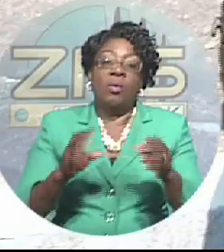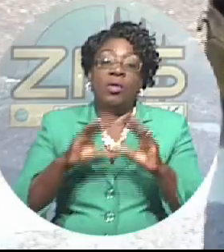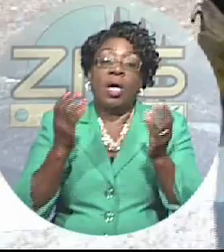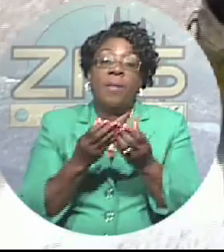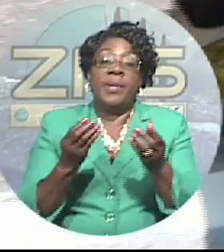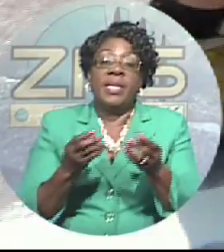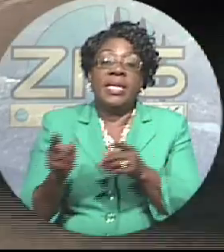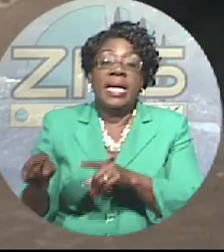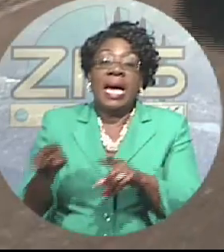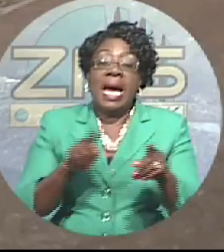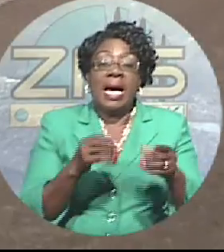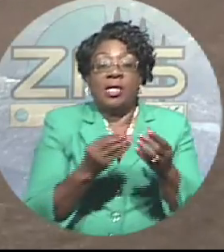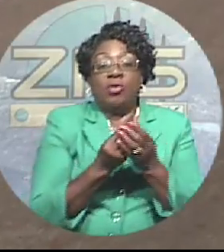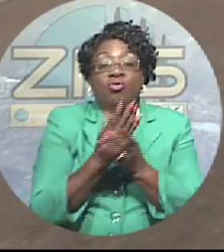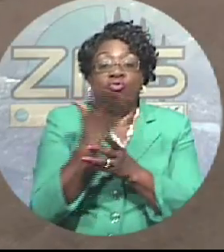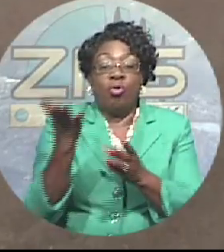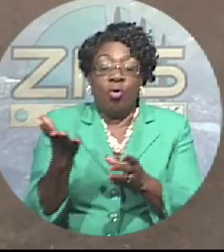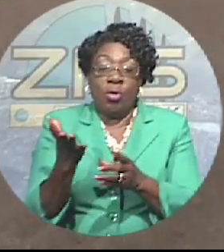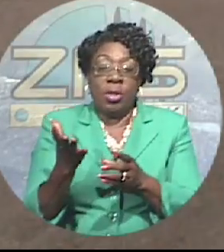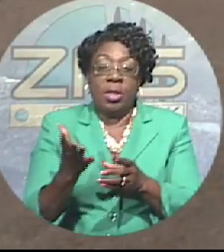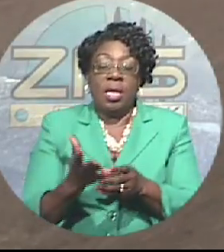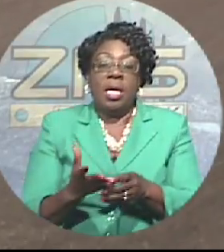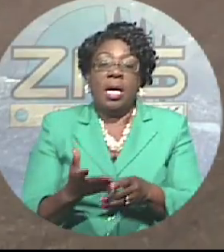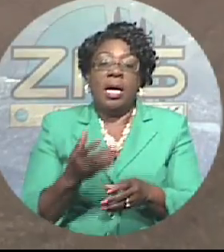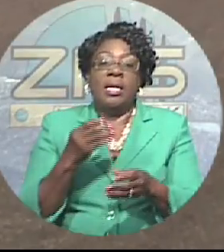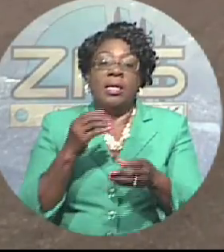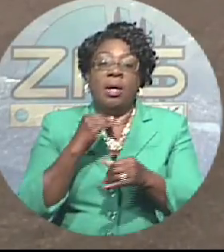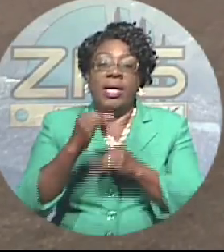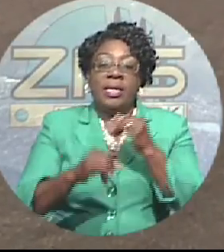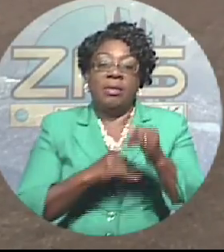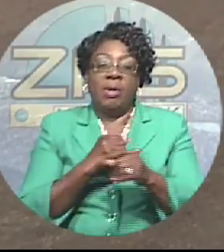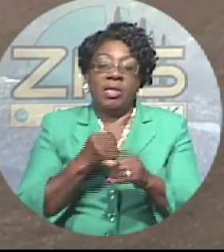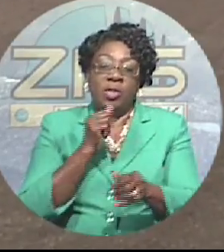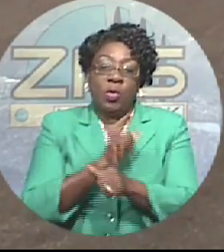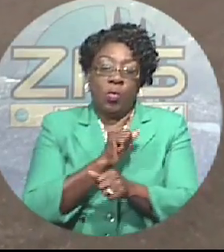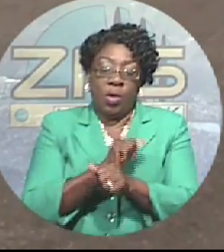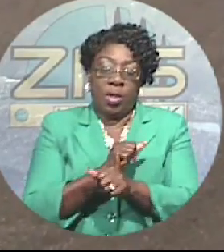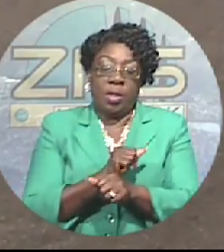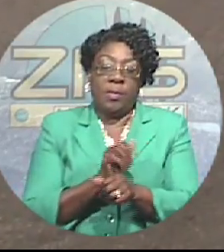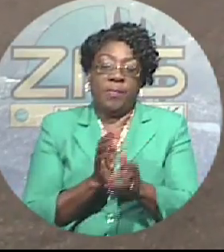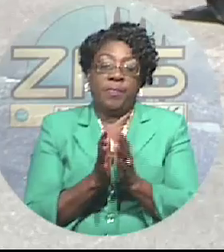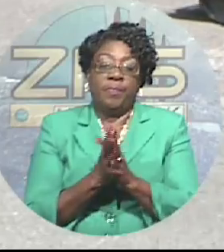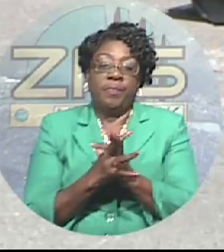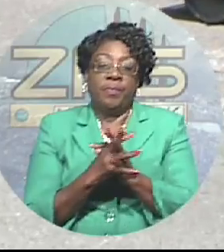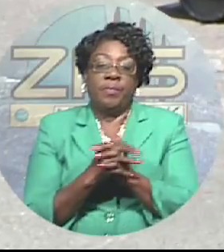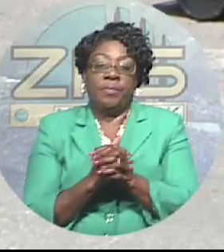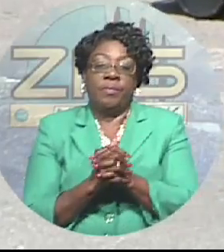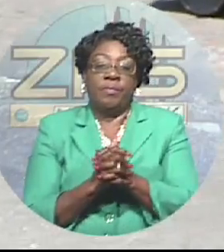new skills. The company is now embarking on international contracts. Clint Watson, ZNS Network News.